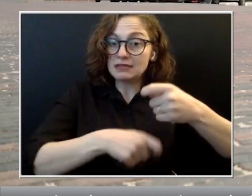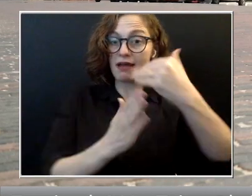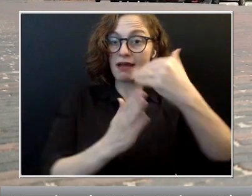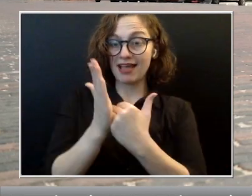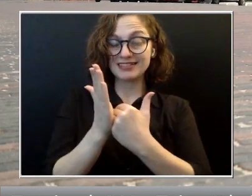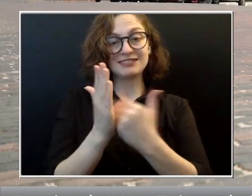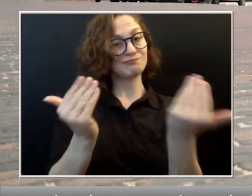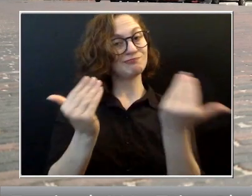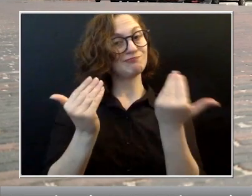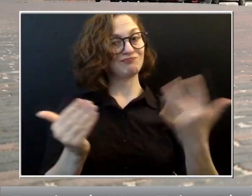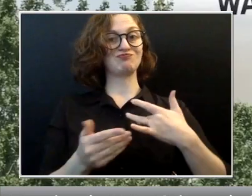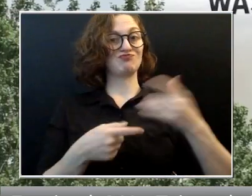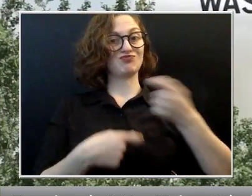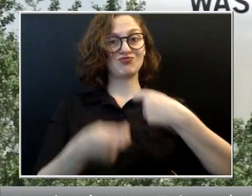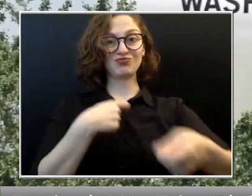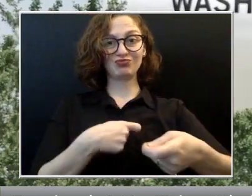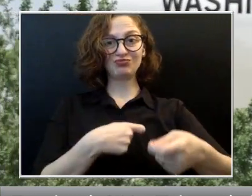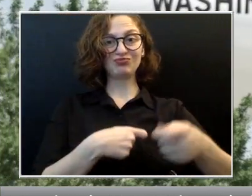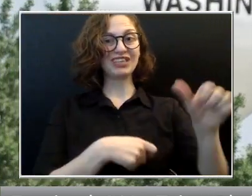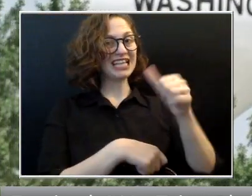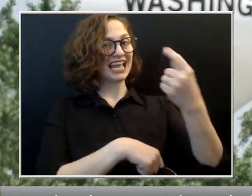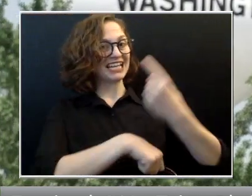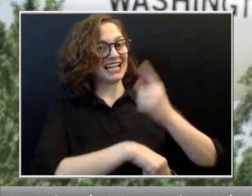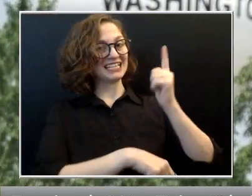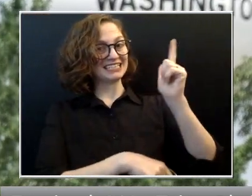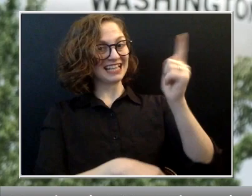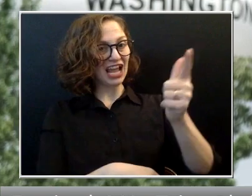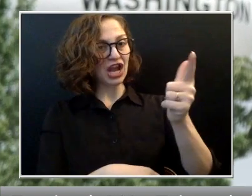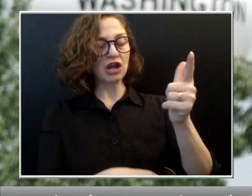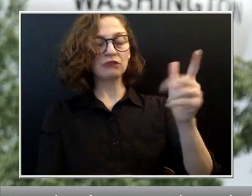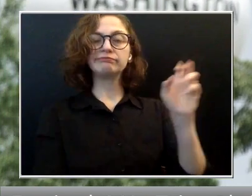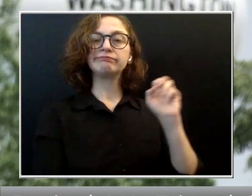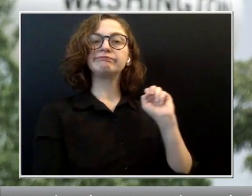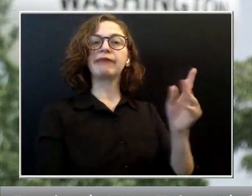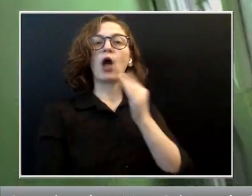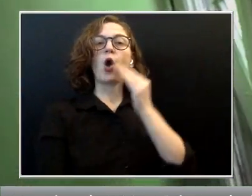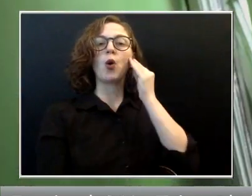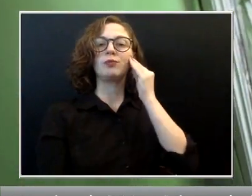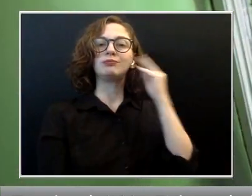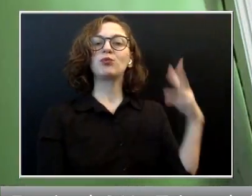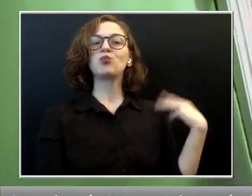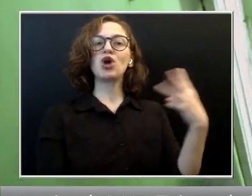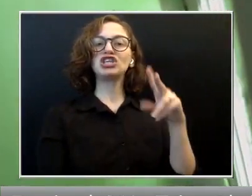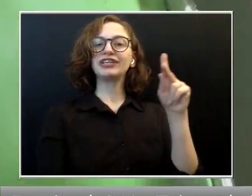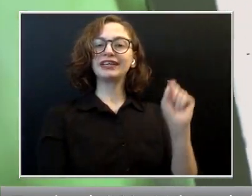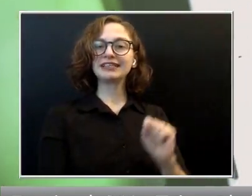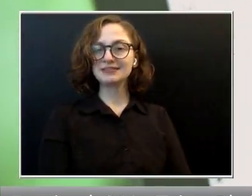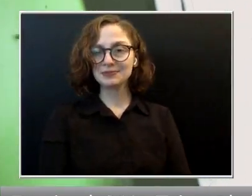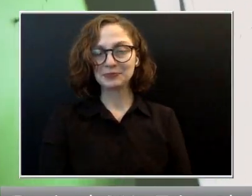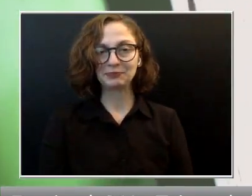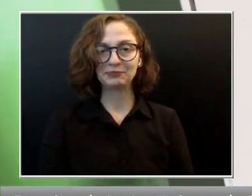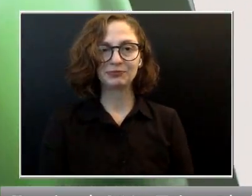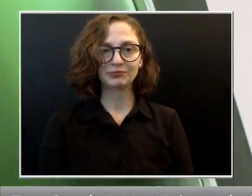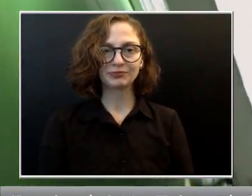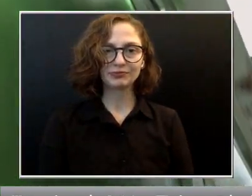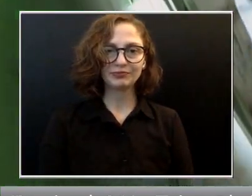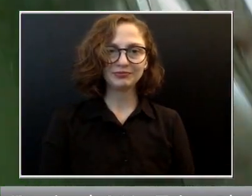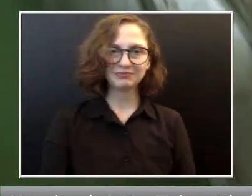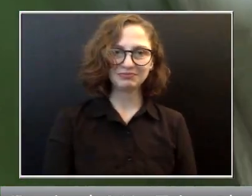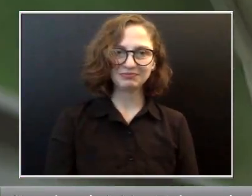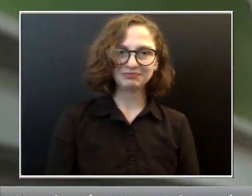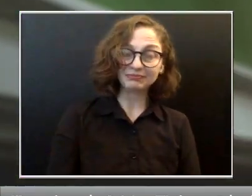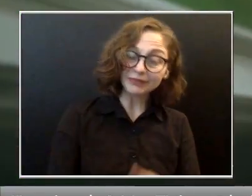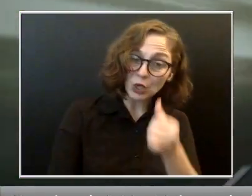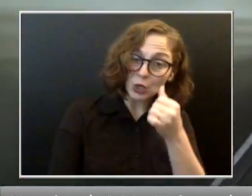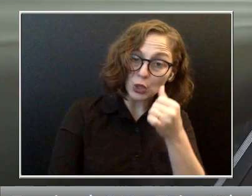10 days after his transplant, he was back home in Washington, Kansas. Girls, you want to come in? And less